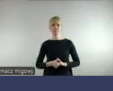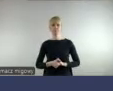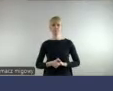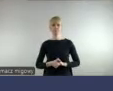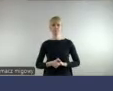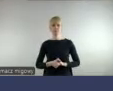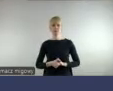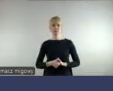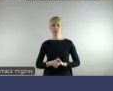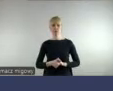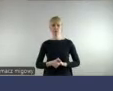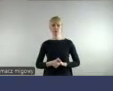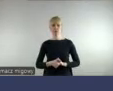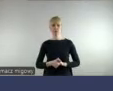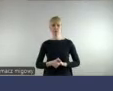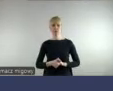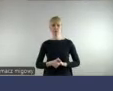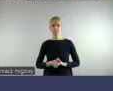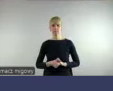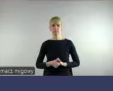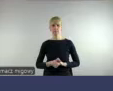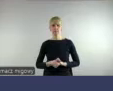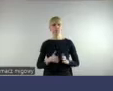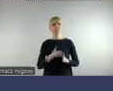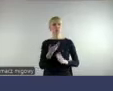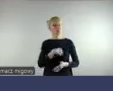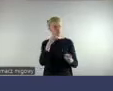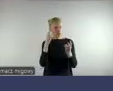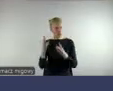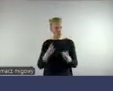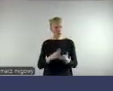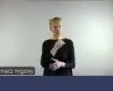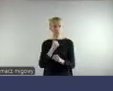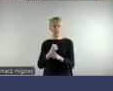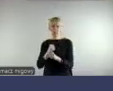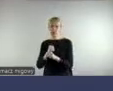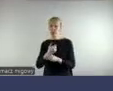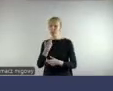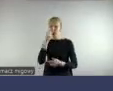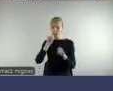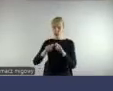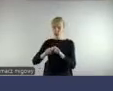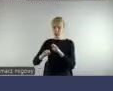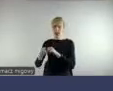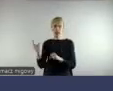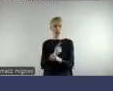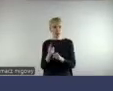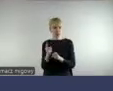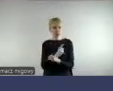Core in our work is to develop and audit the county risk and vulnerability analysis. So this was